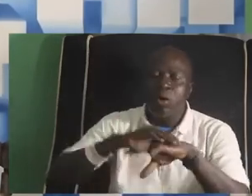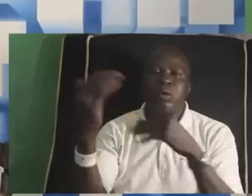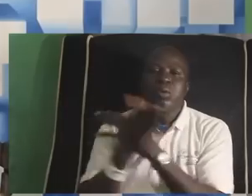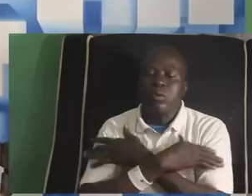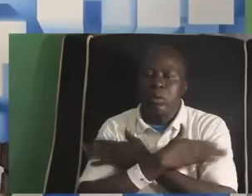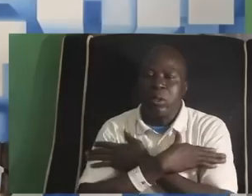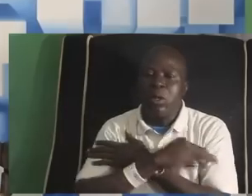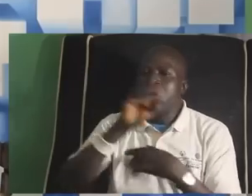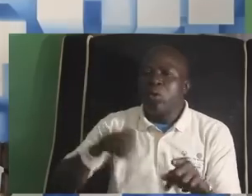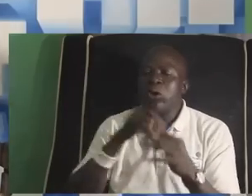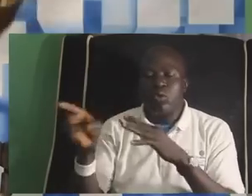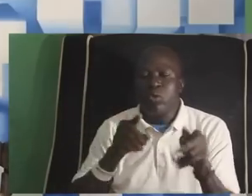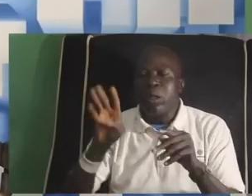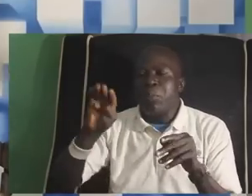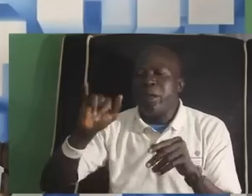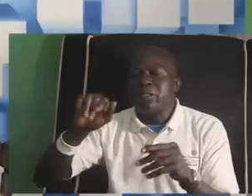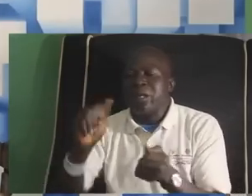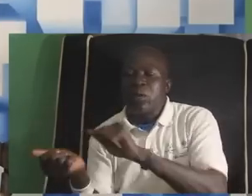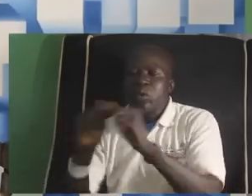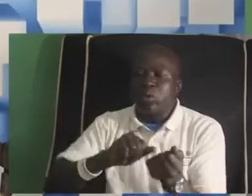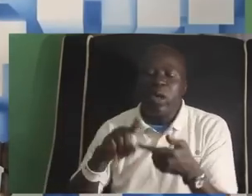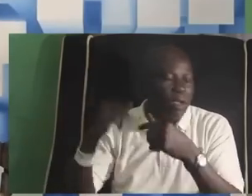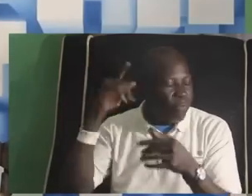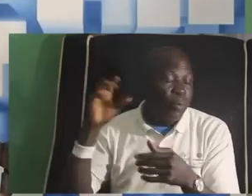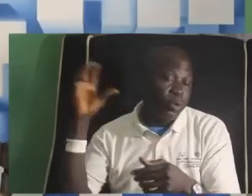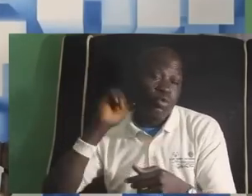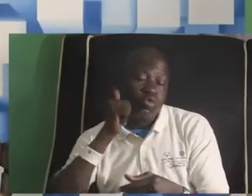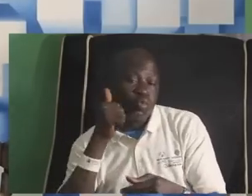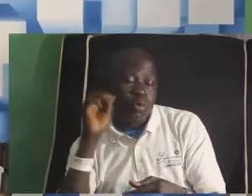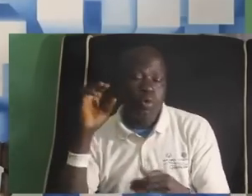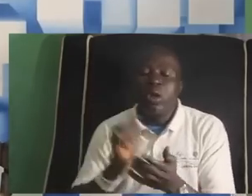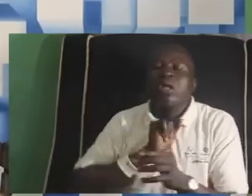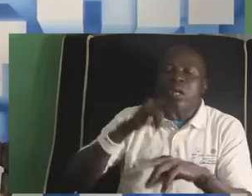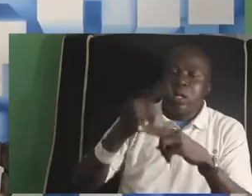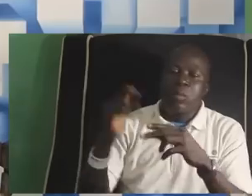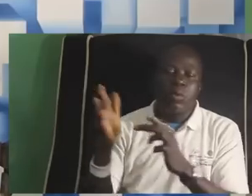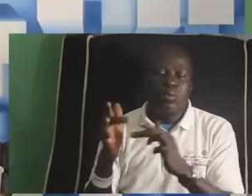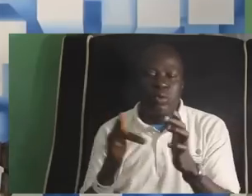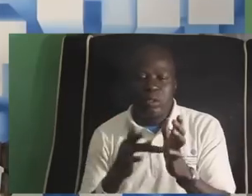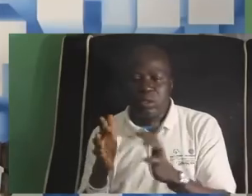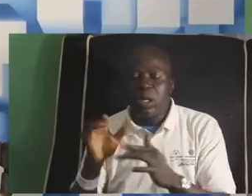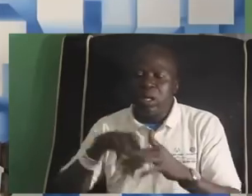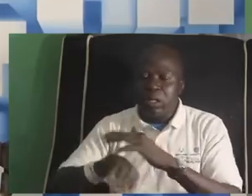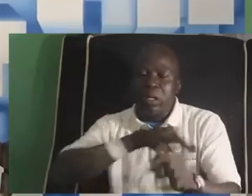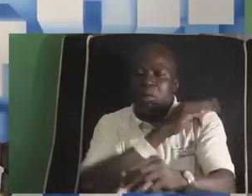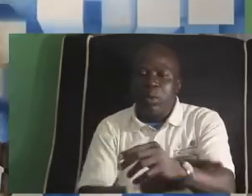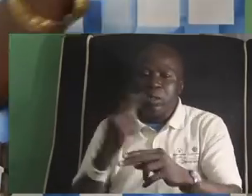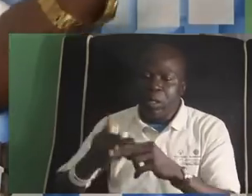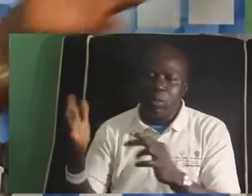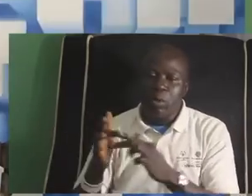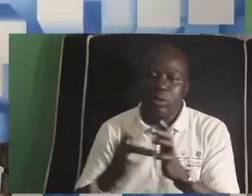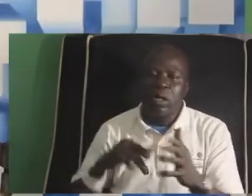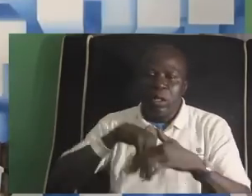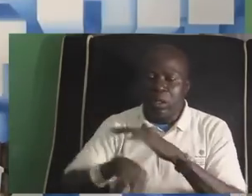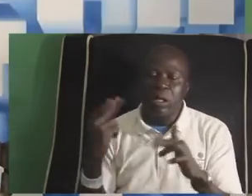Te ba se beside her. Yes, you don't. E ti gbo lenu mi lola. We hear from you. Yo ma ni yaro ka. In the name of Jesus. Me kwaka wa taburi. Re bu arara